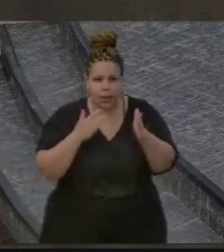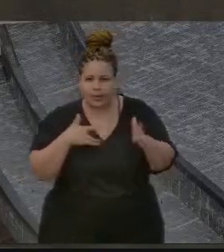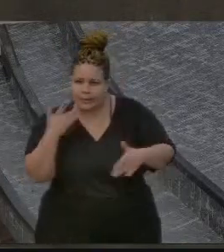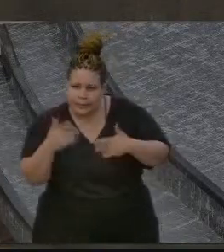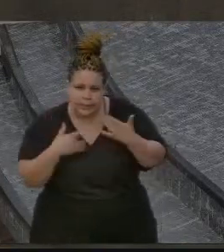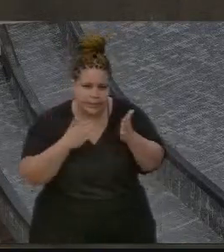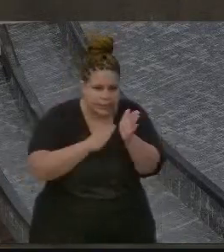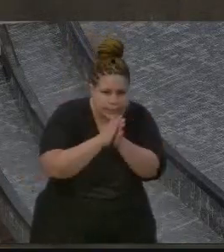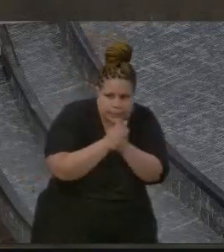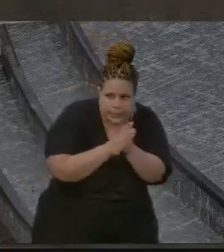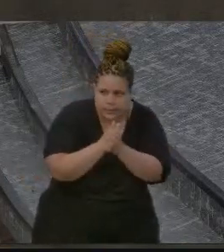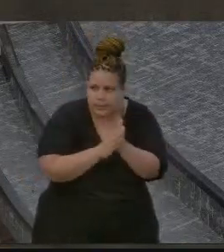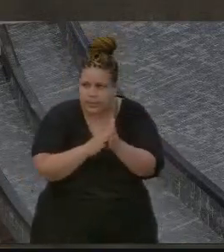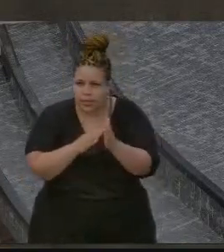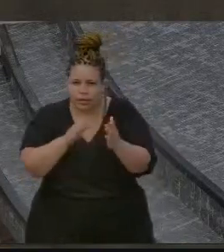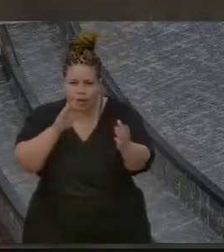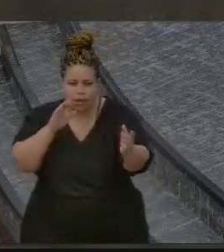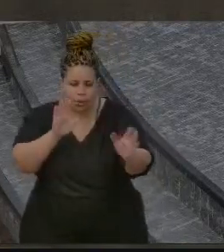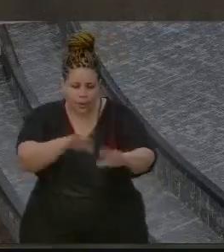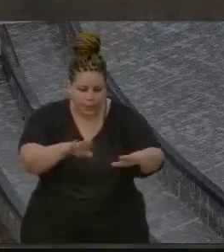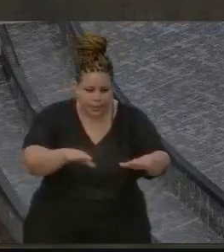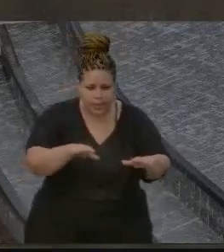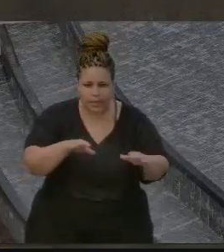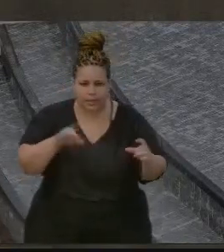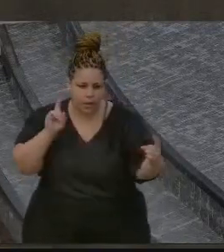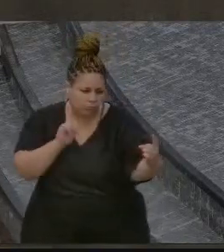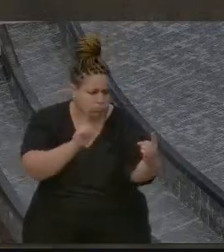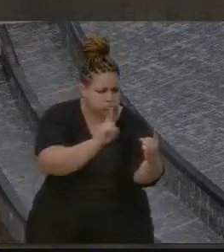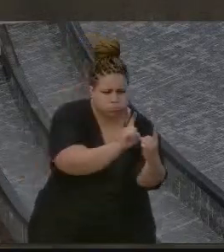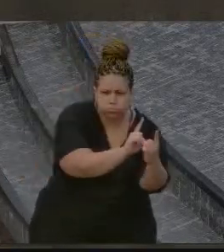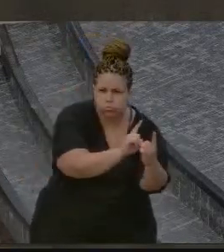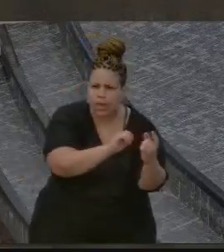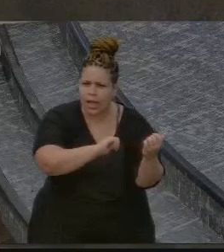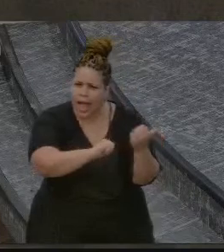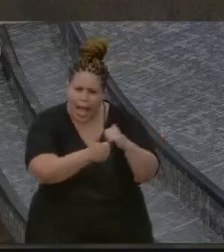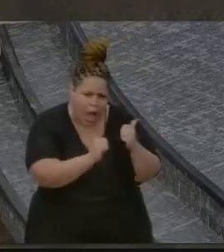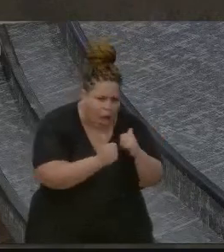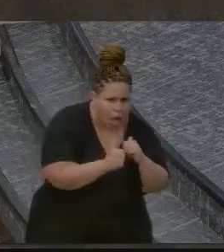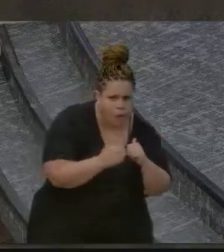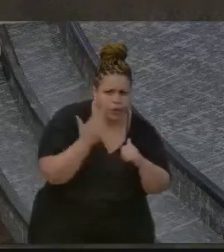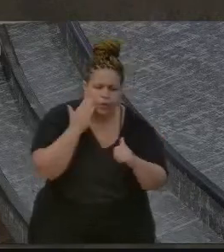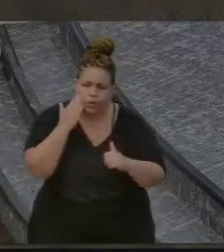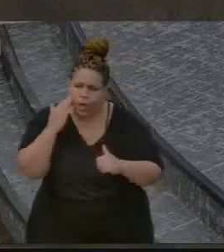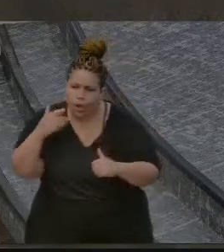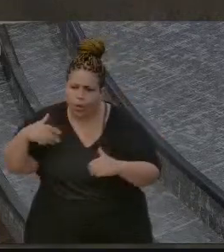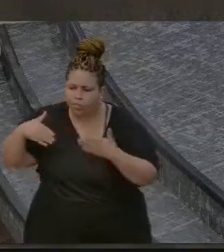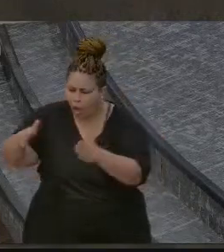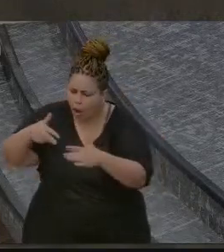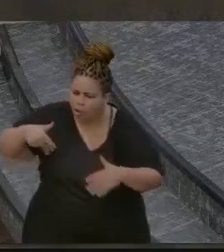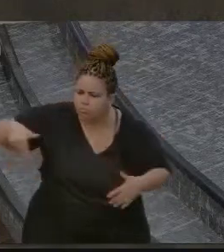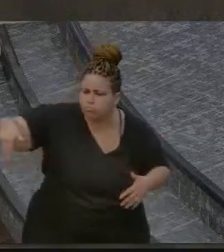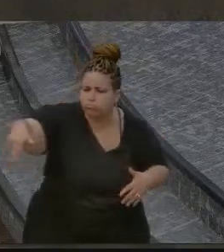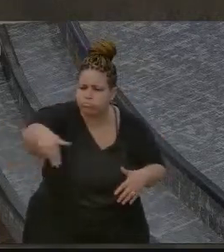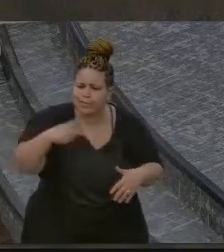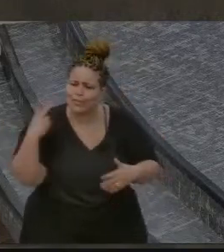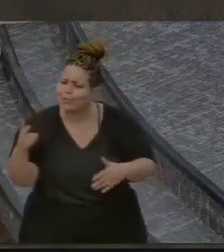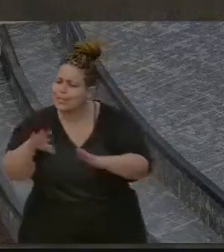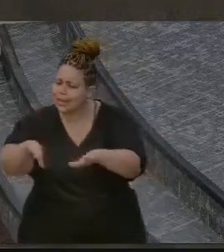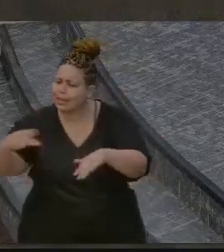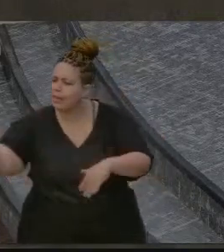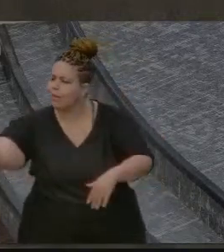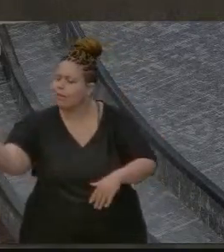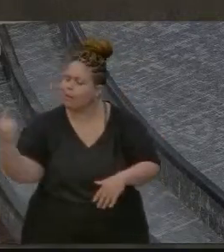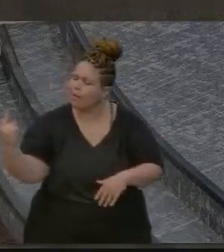When you're walking down the hall, you're looking for not bad things. If this kid trying to say something with the expression on the face, it put